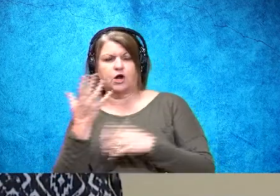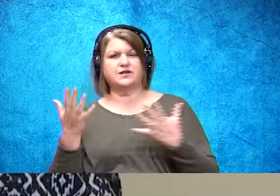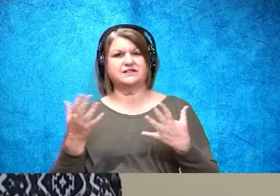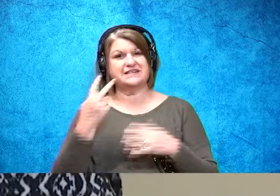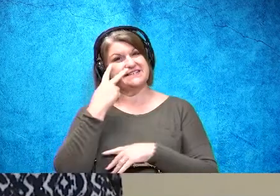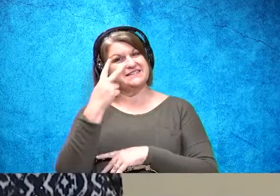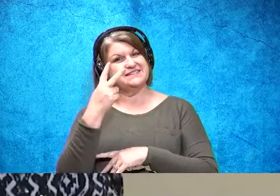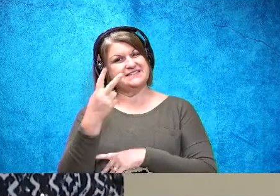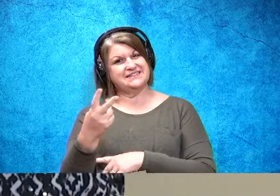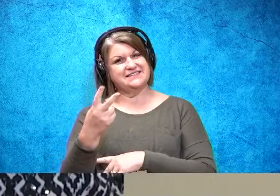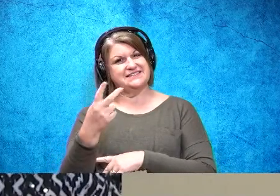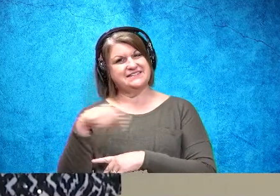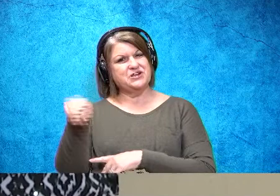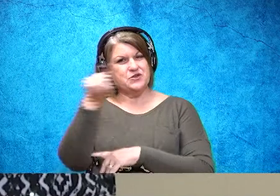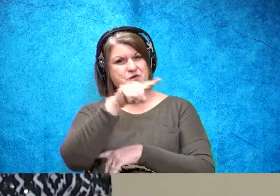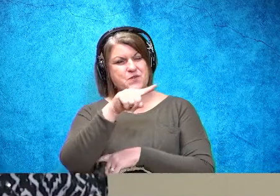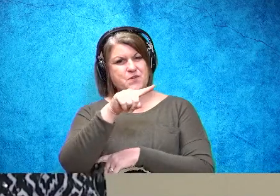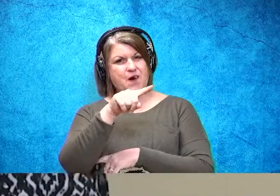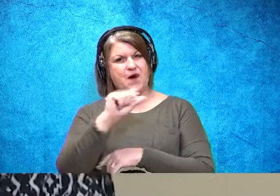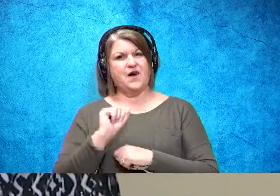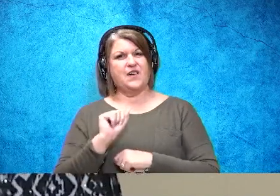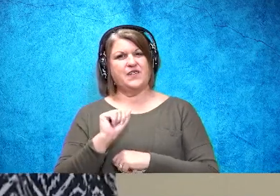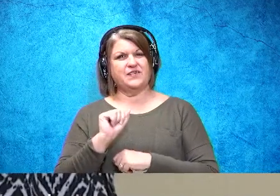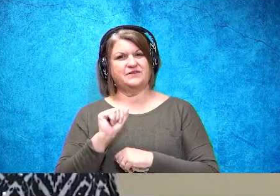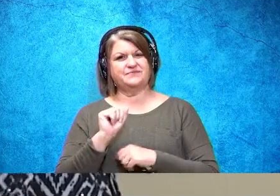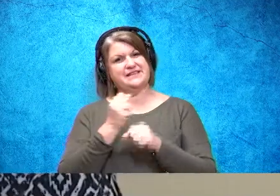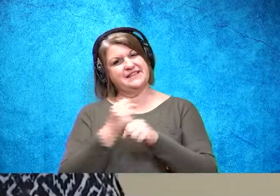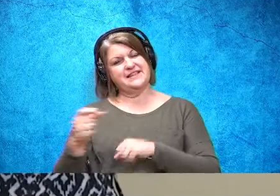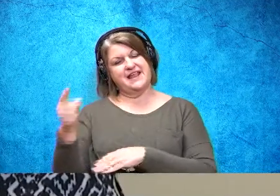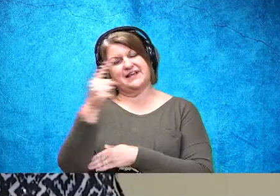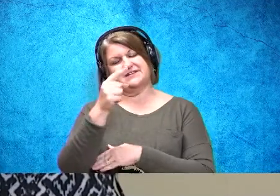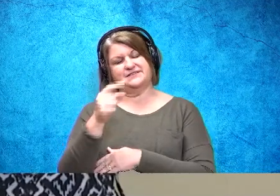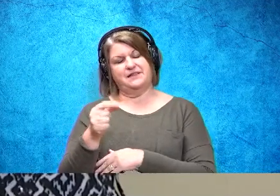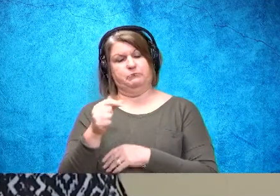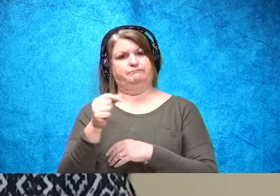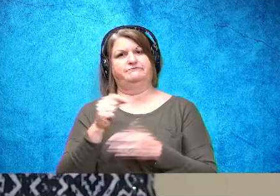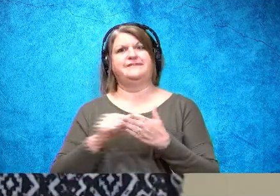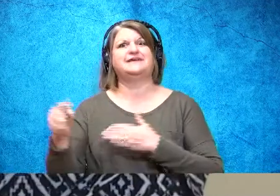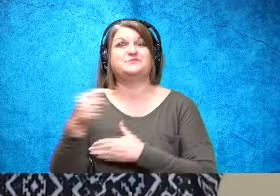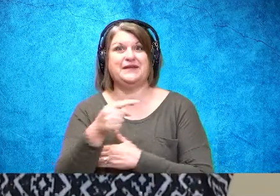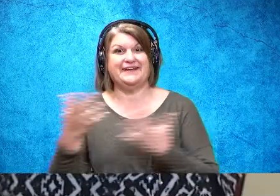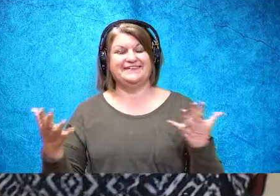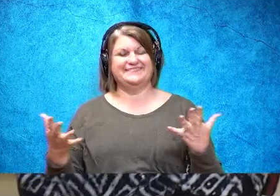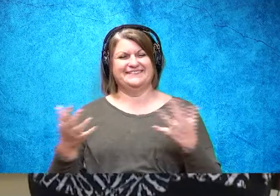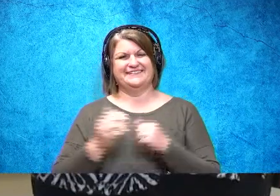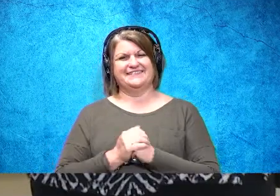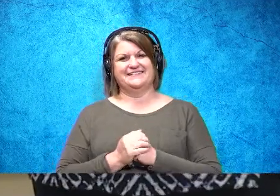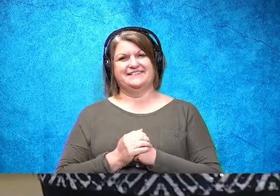guys next week. I had a lot of fun doing art with you today, and we'll see you guys next week.